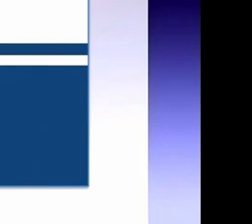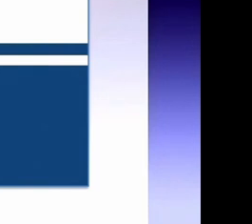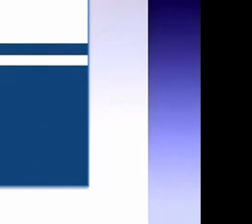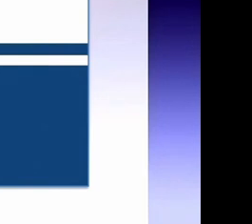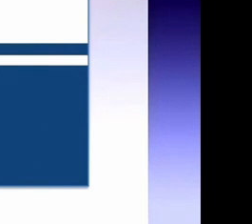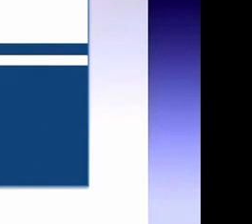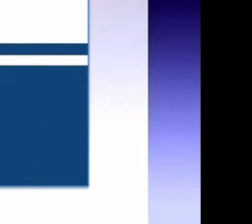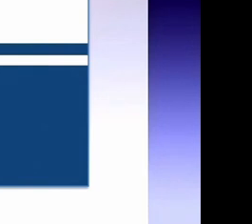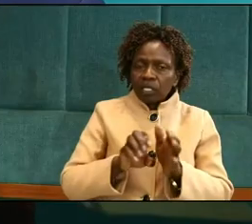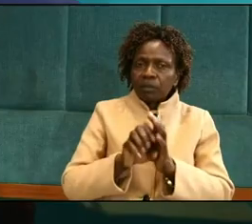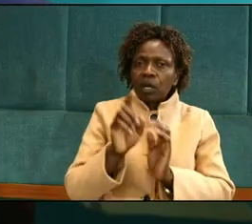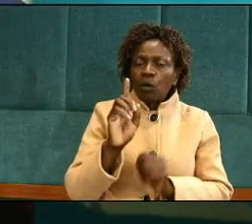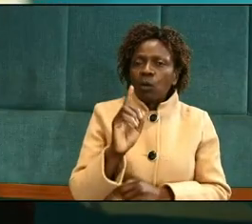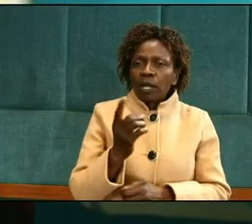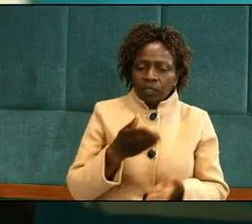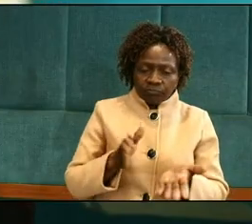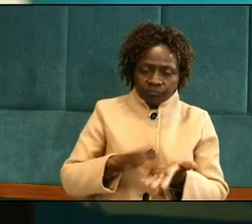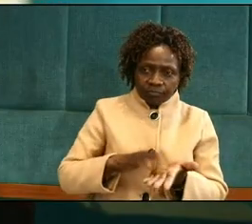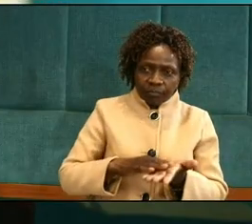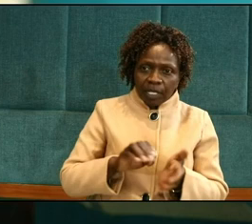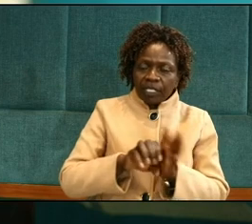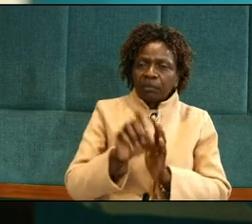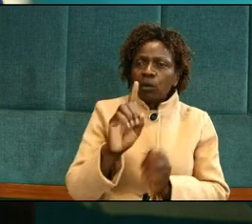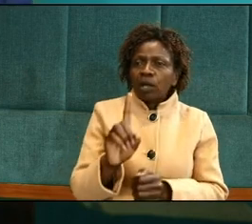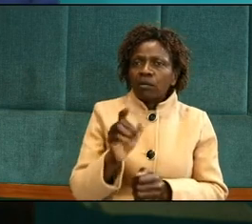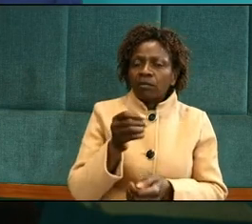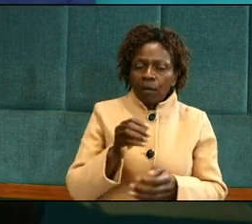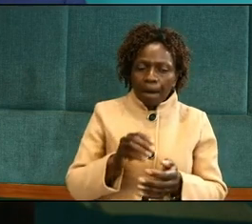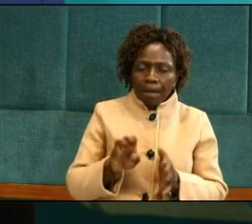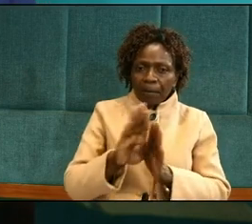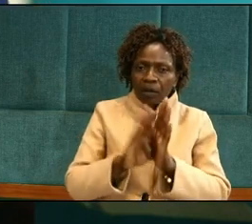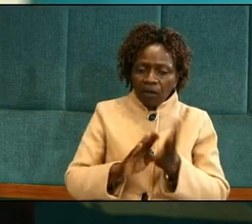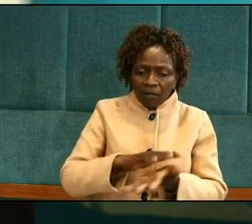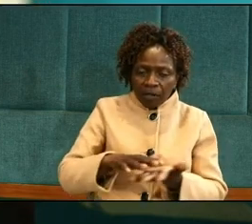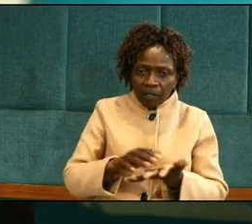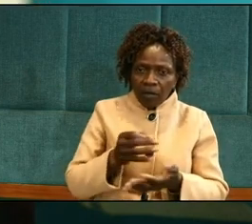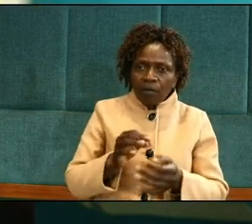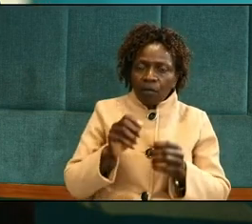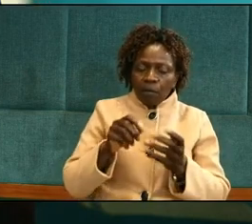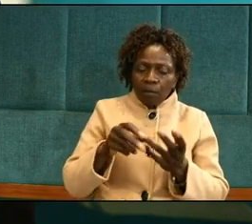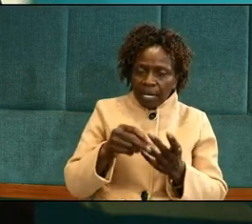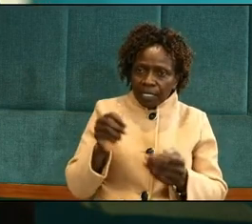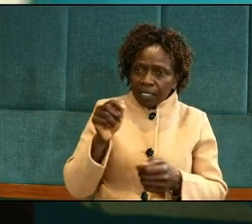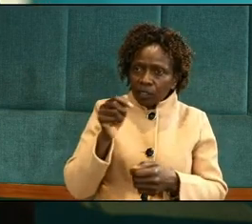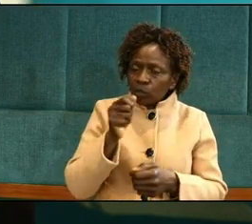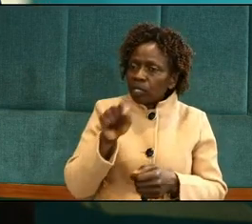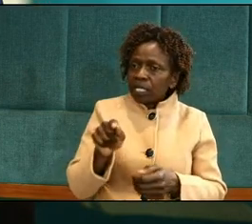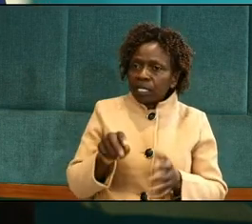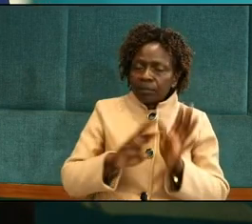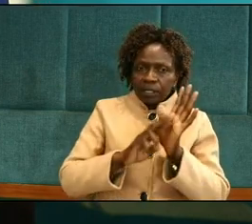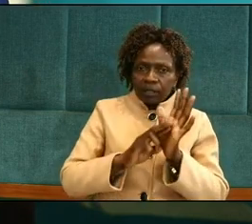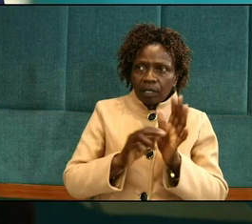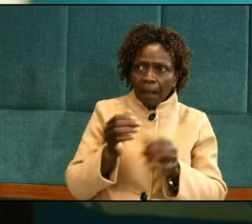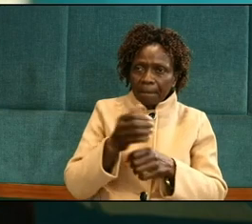contribute chapter one, which is the biblical backgrounds or the biblical foundation of marriage. So this presentation,